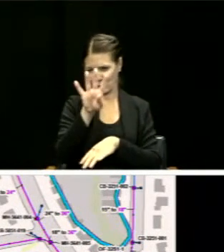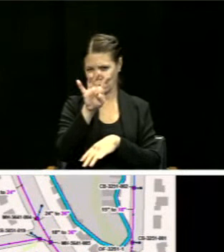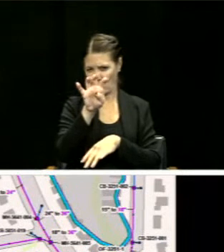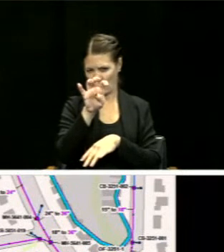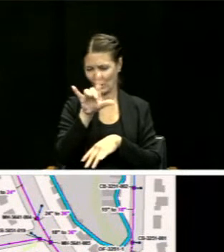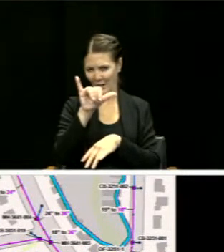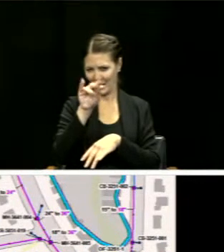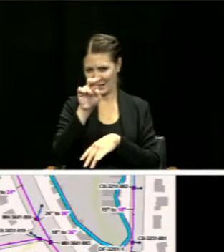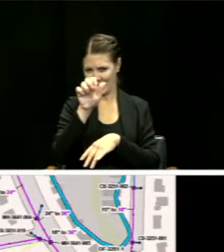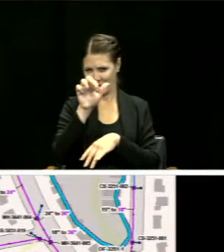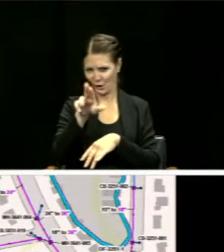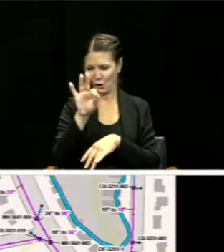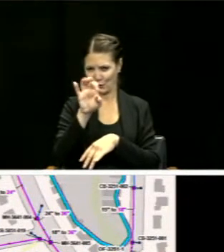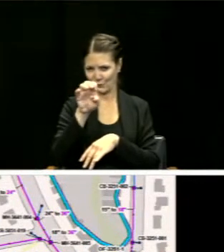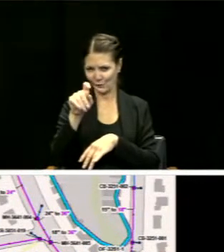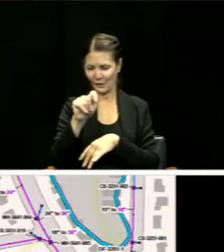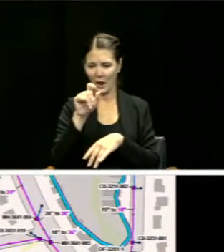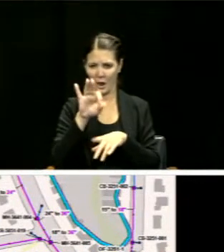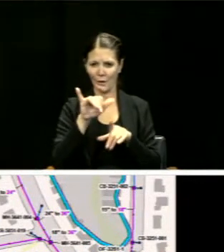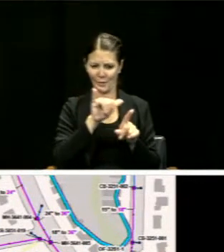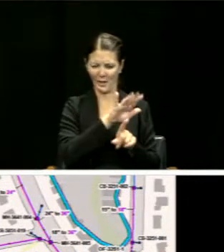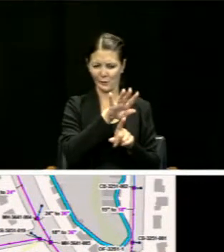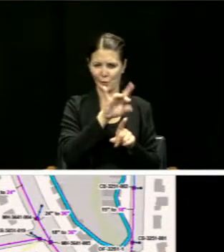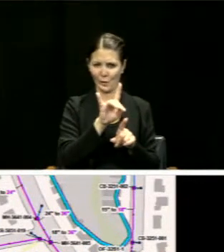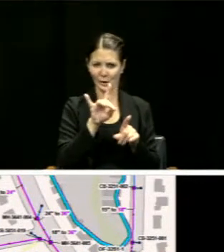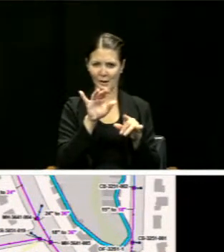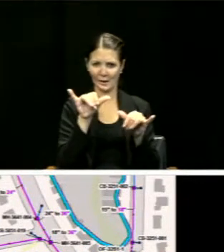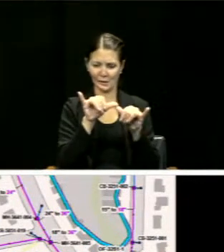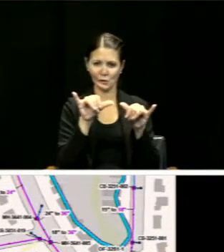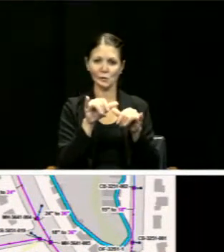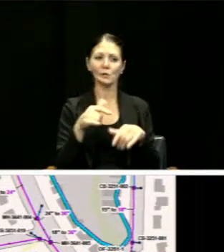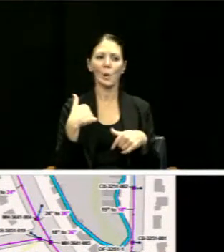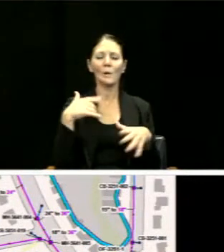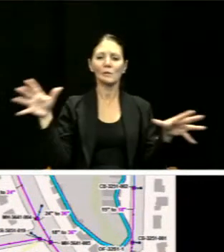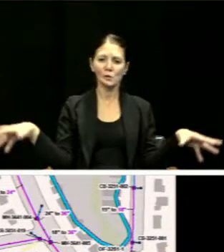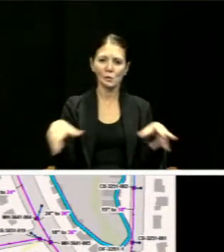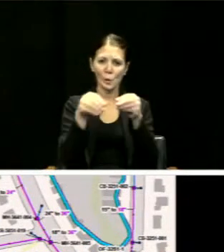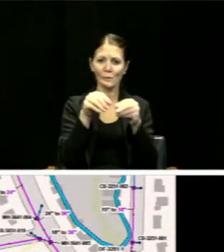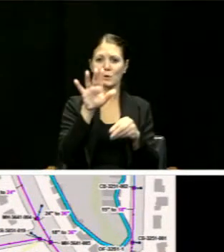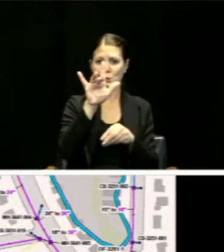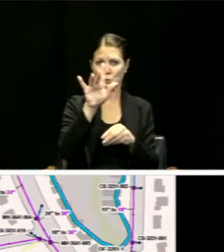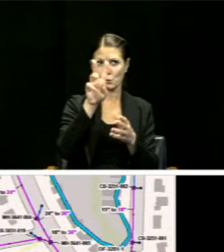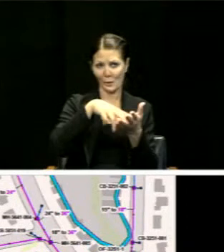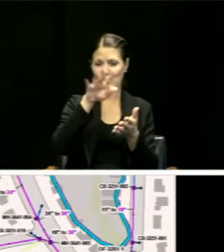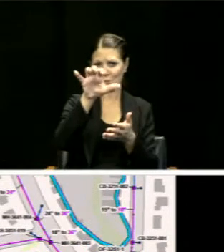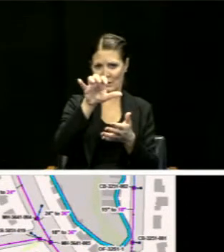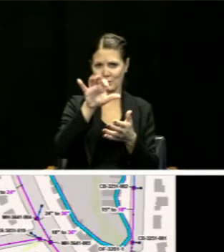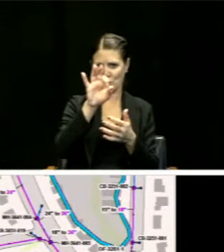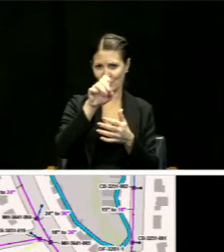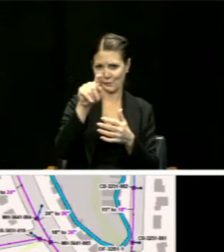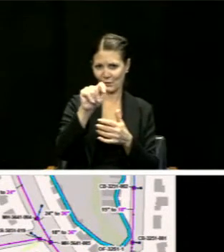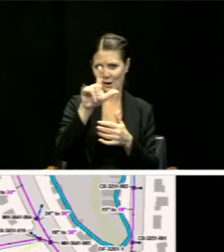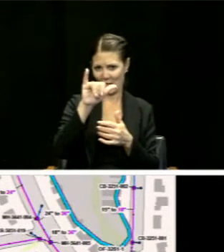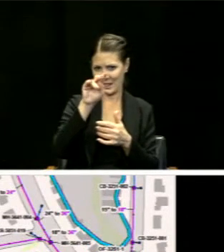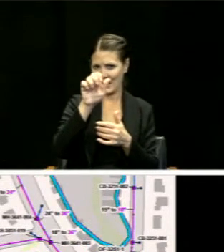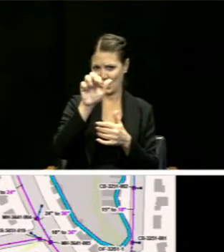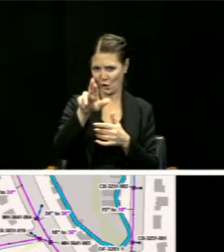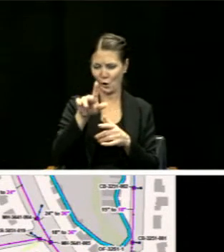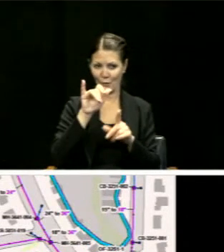of 48-inch. So we have a total of 2,500 linear feet of new pipe within this